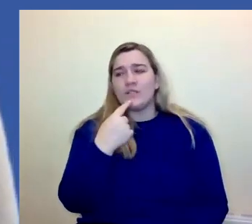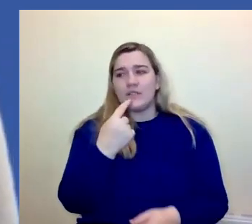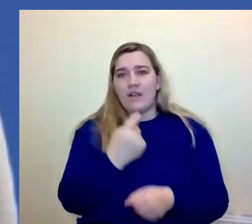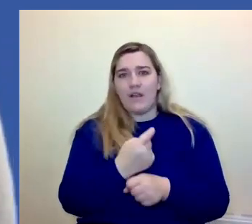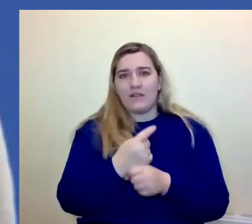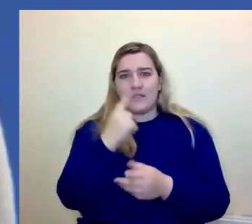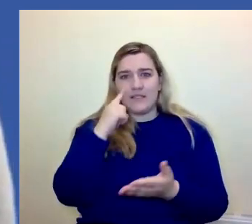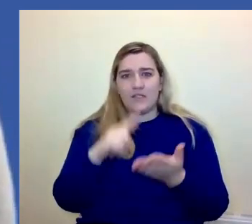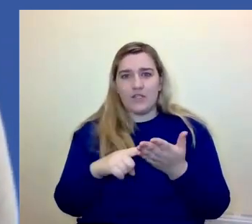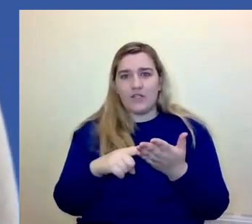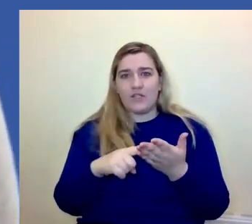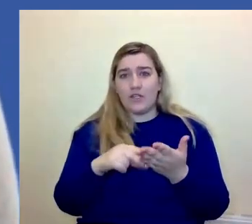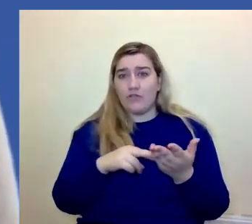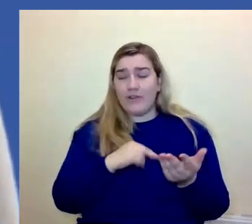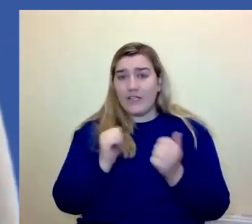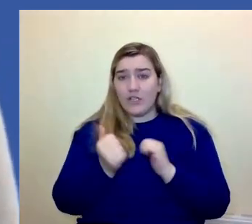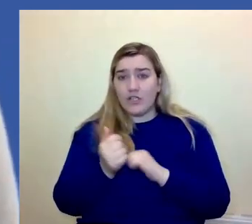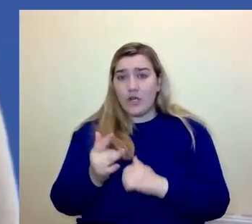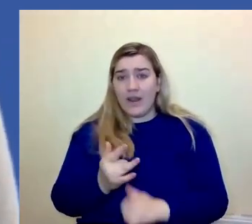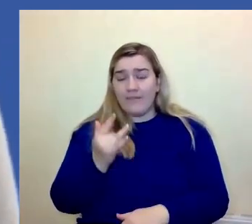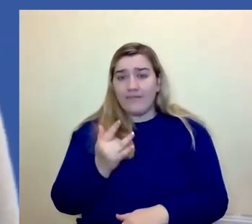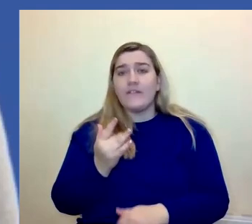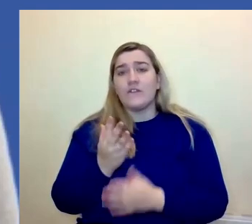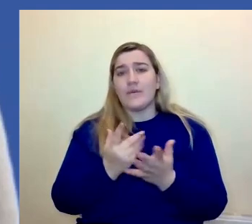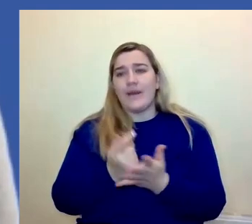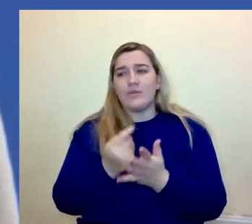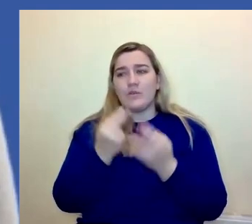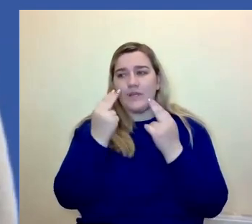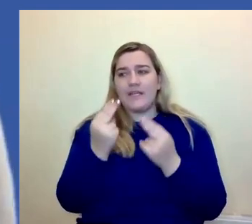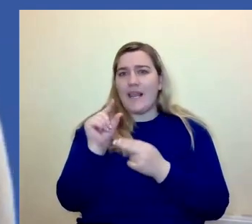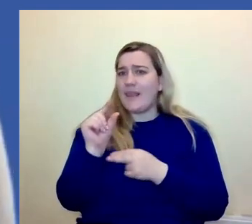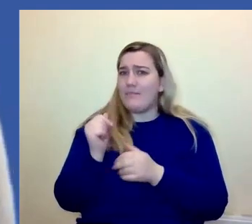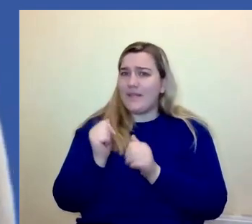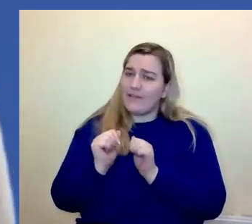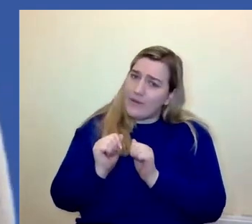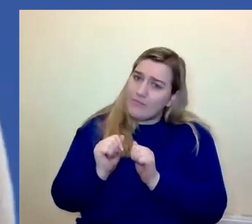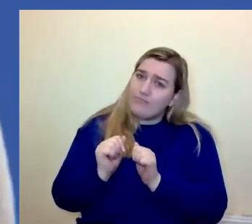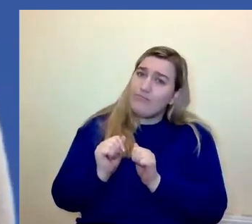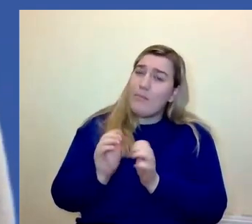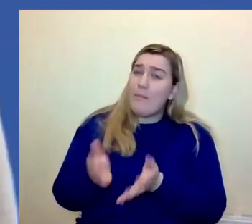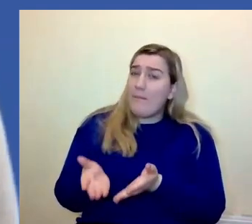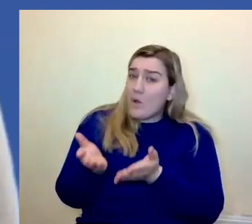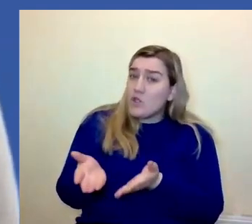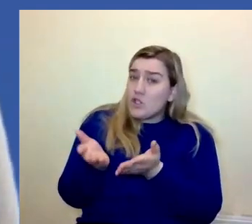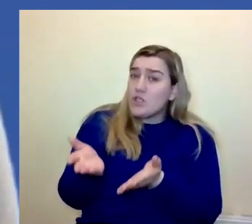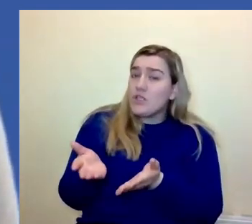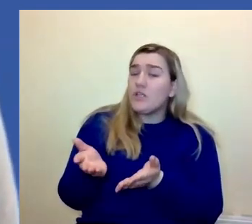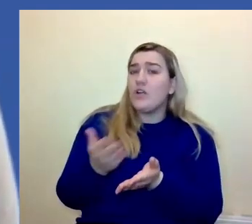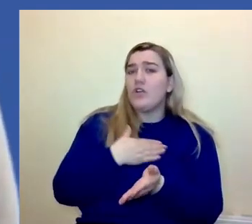like life changing that sometimes you just need a little bit of a push to get going with.